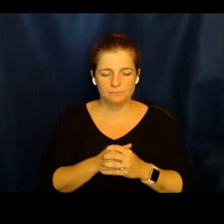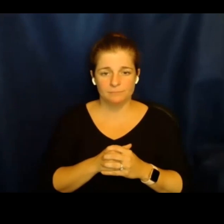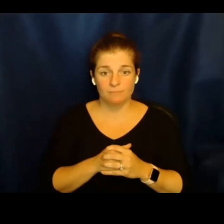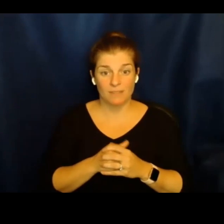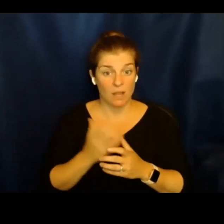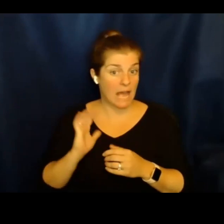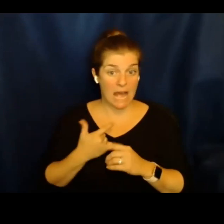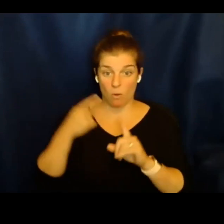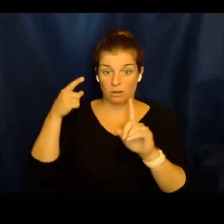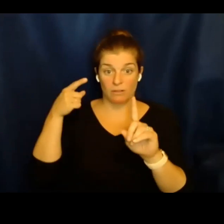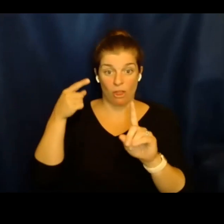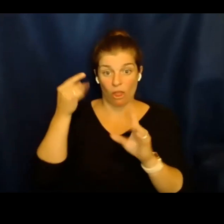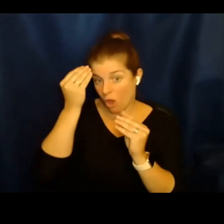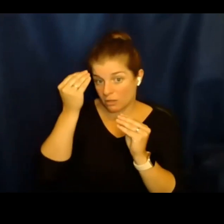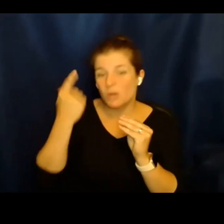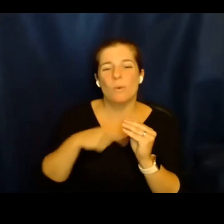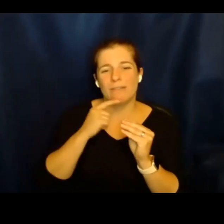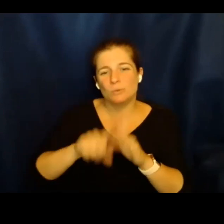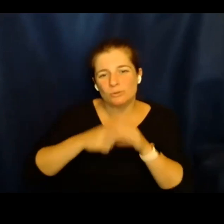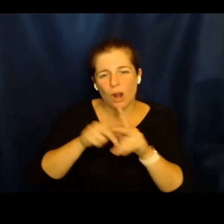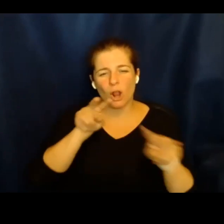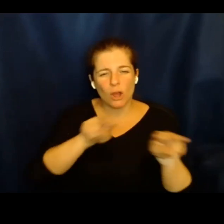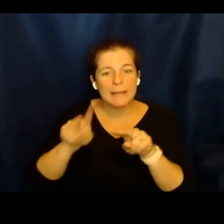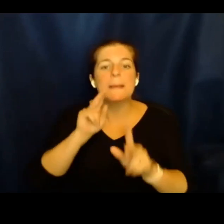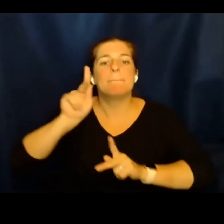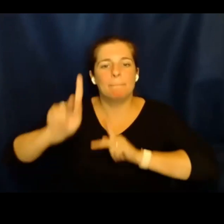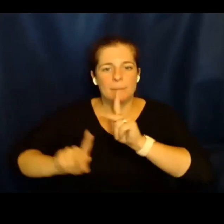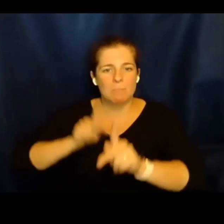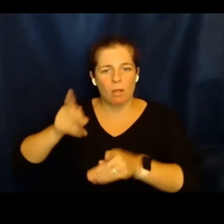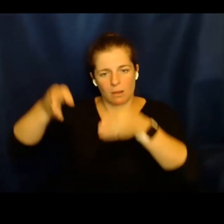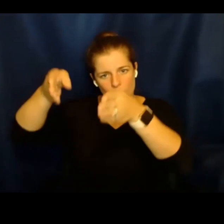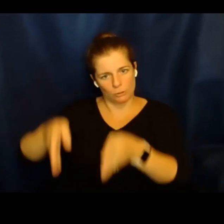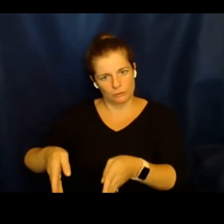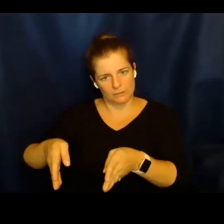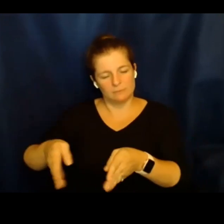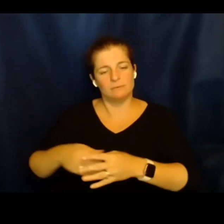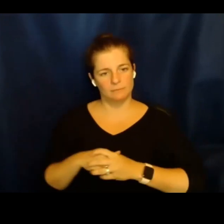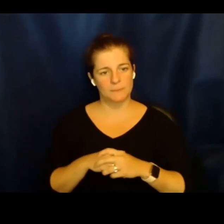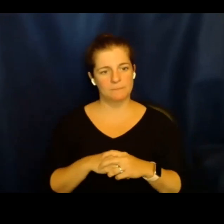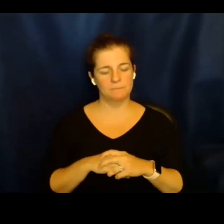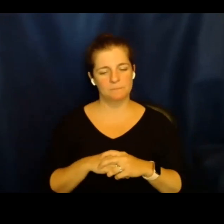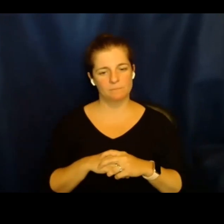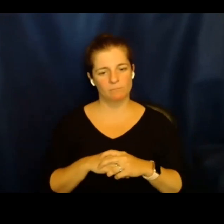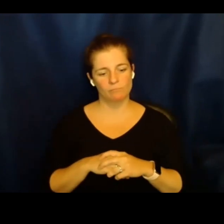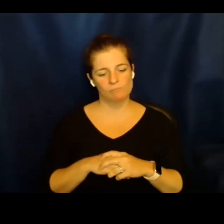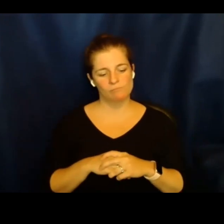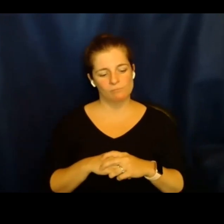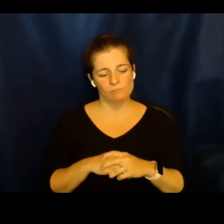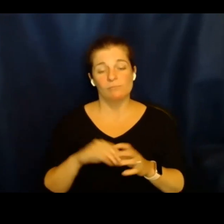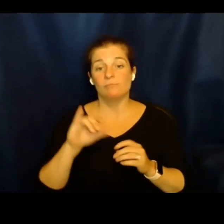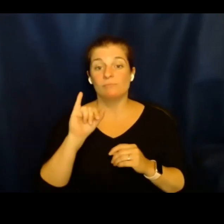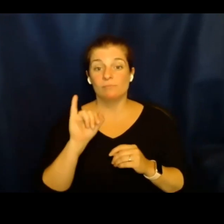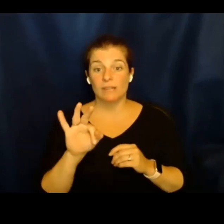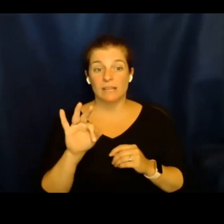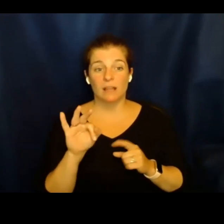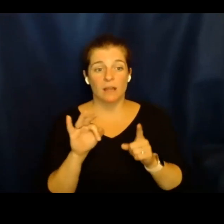So we need to start looking at things from that perspective. If we are going to share the final result,